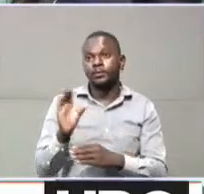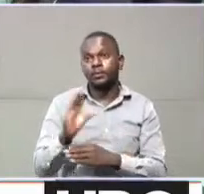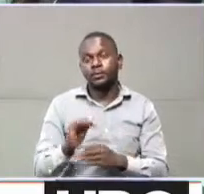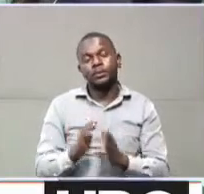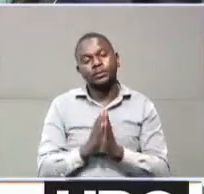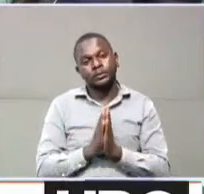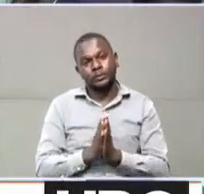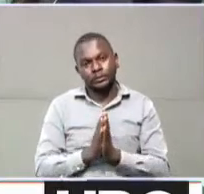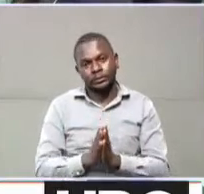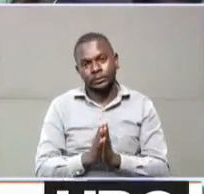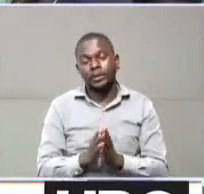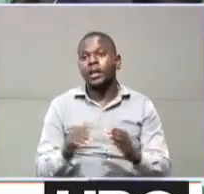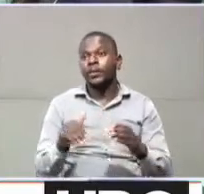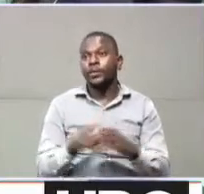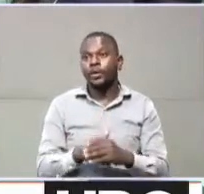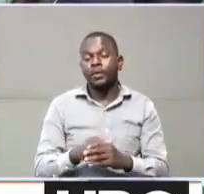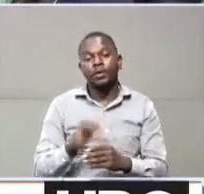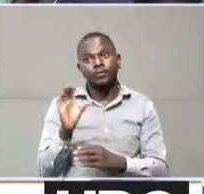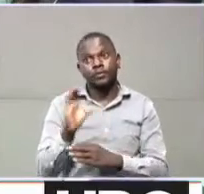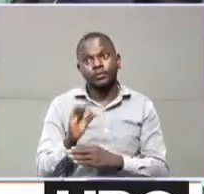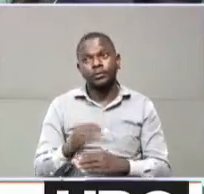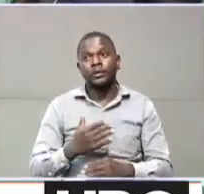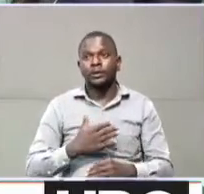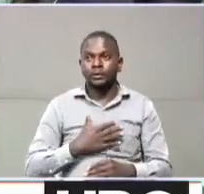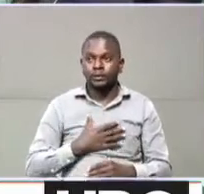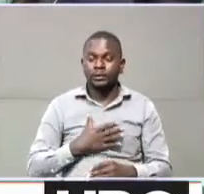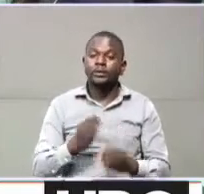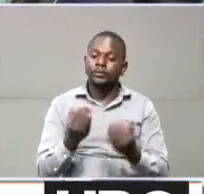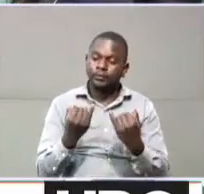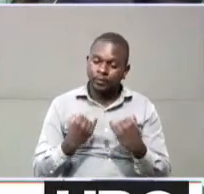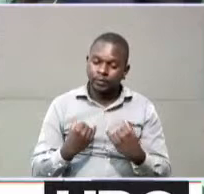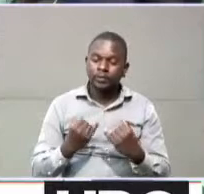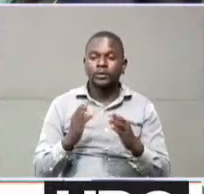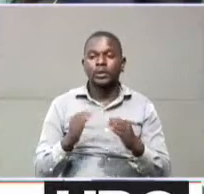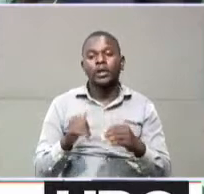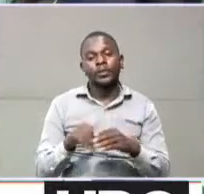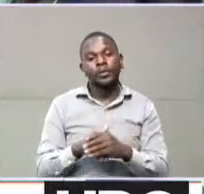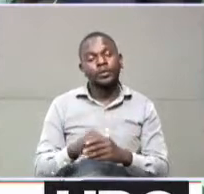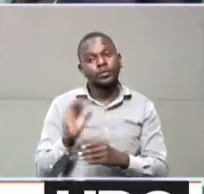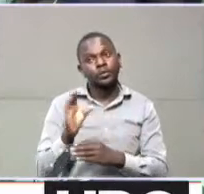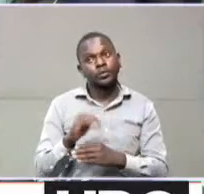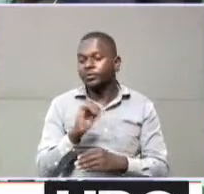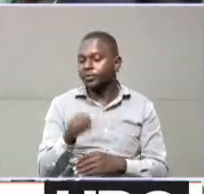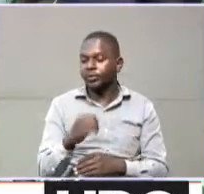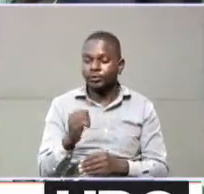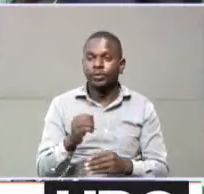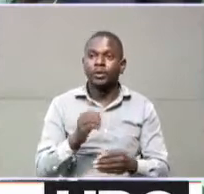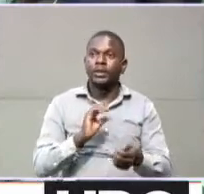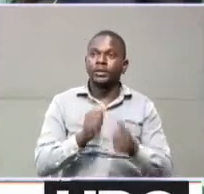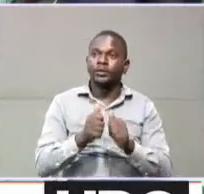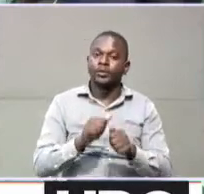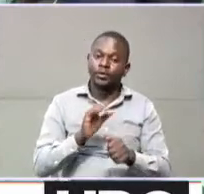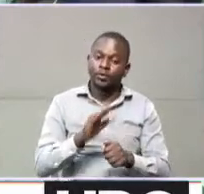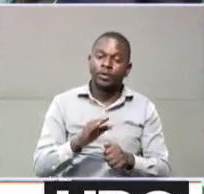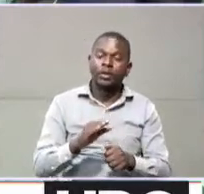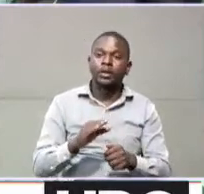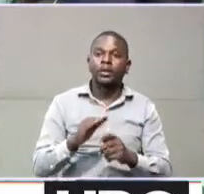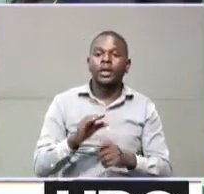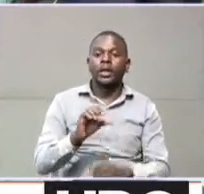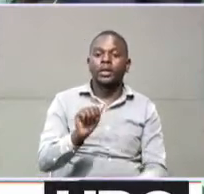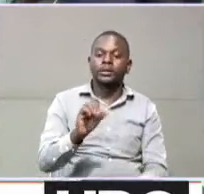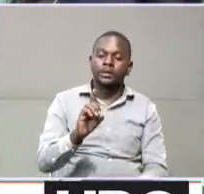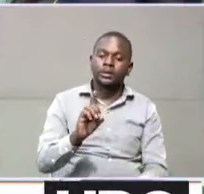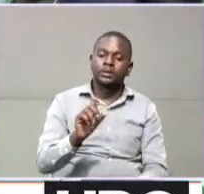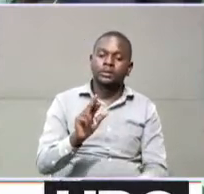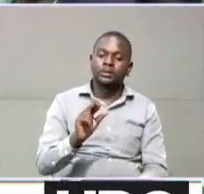please if you say member of the committee kind they are at me members of the committee you cannot debate your report so honey rodrico